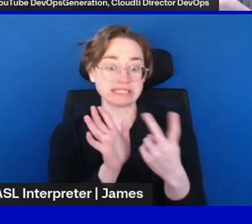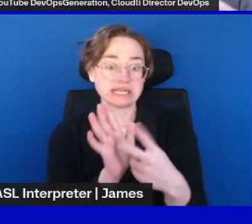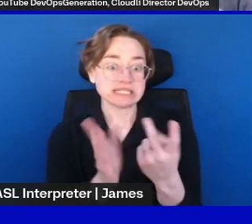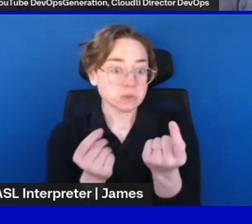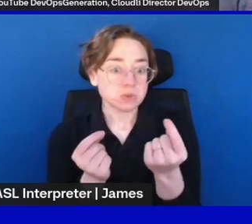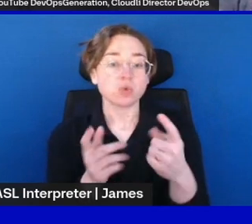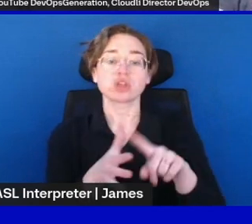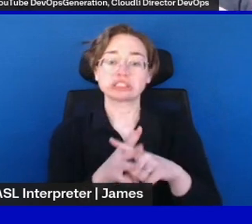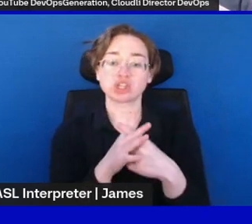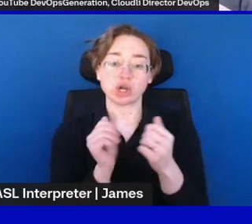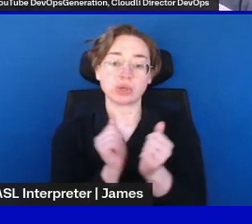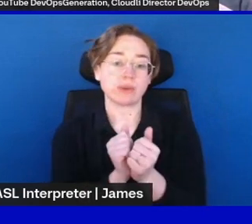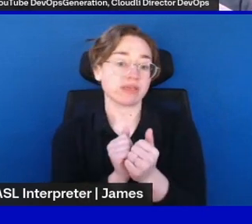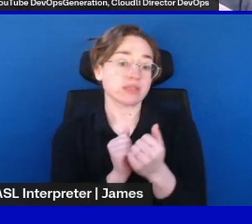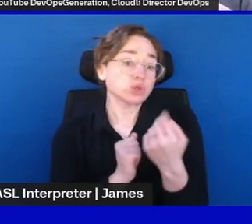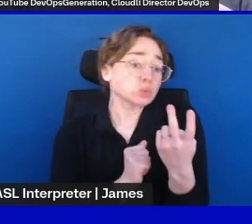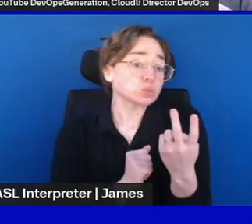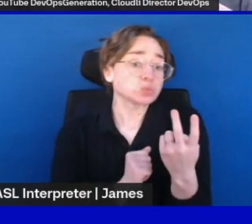nodes, 2 client nodes.